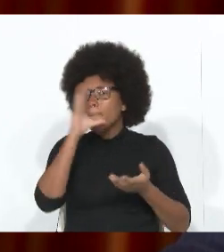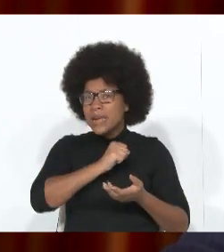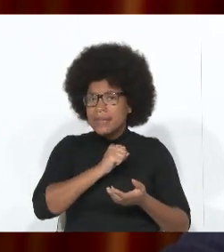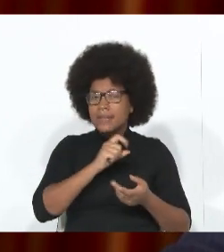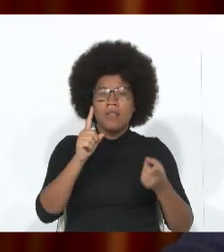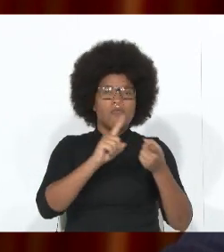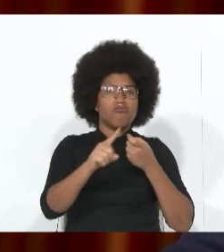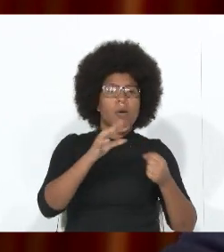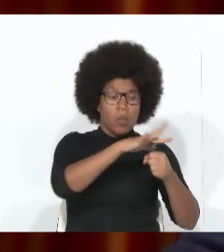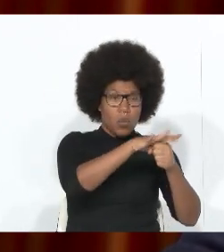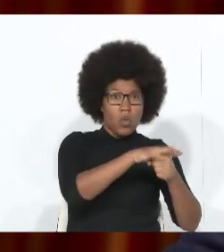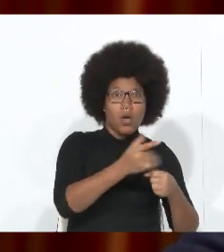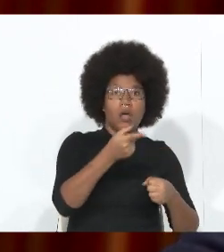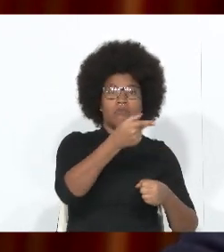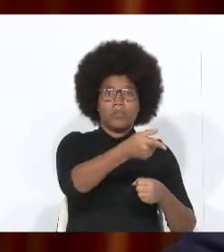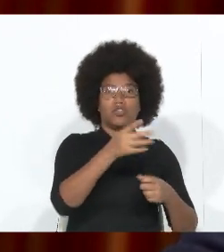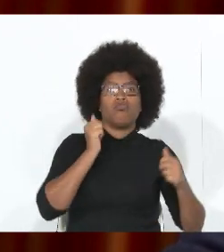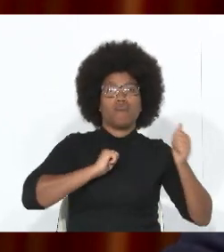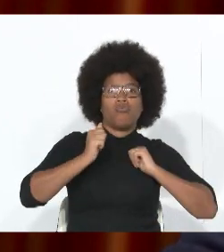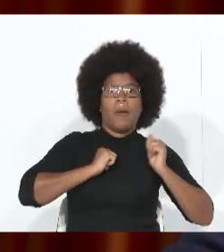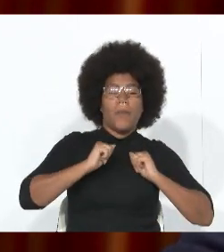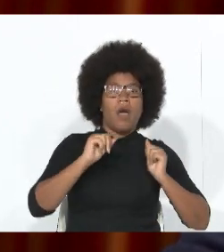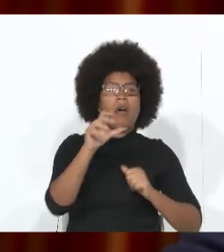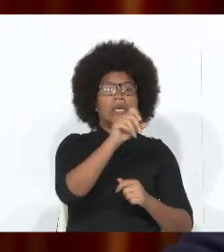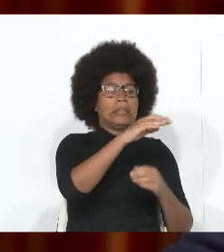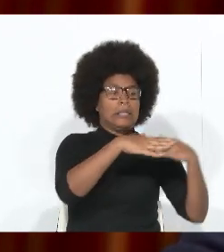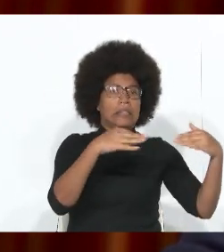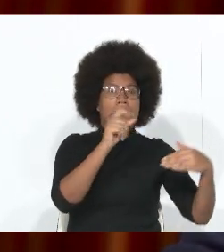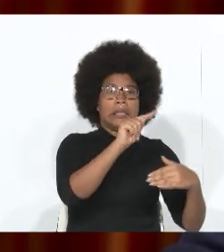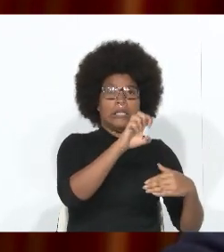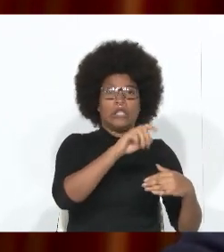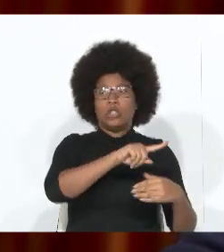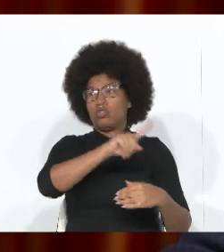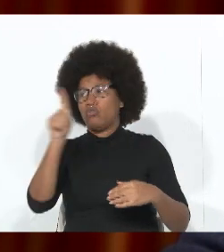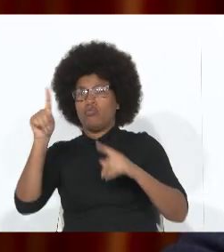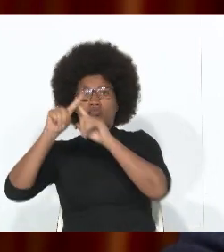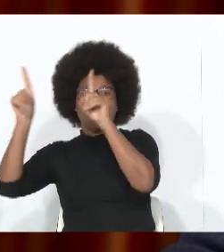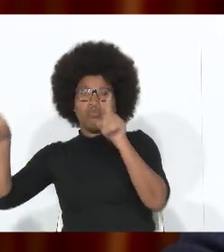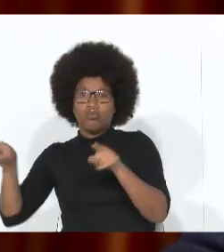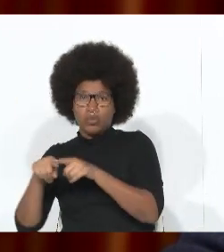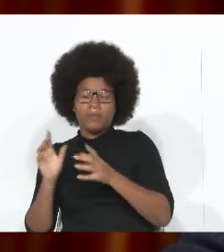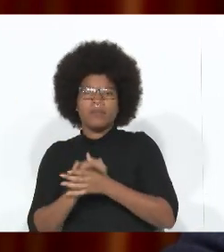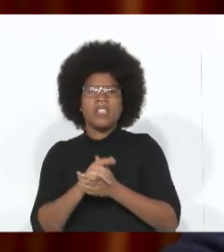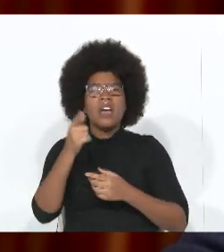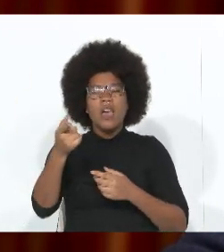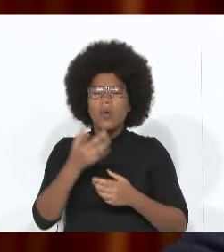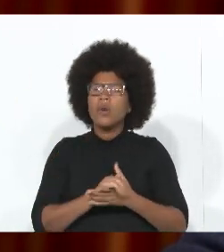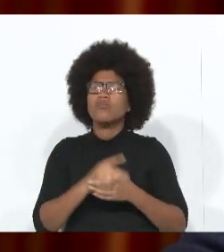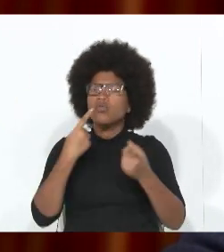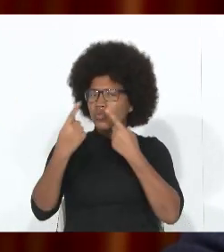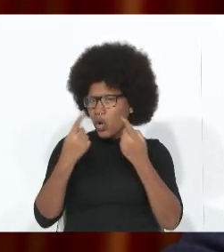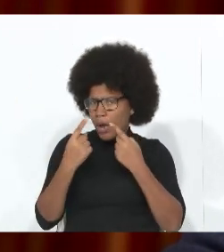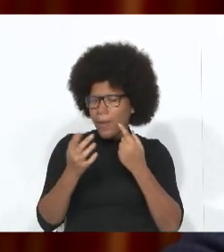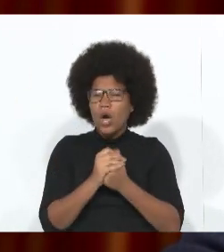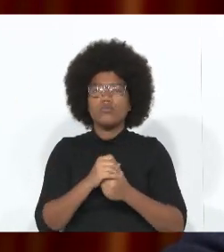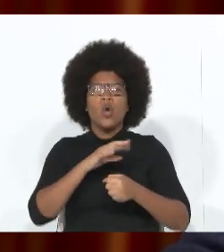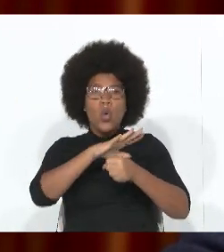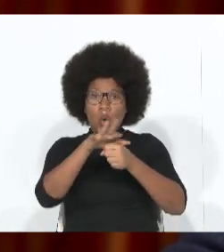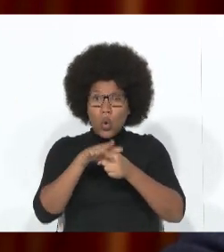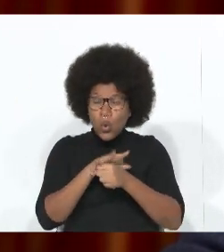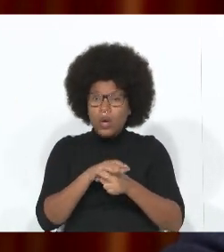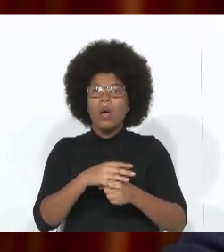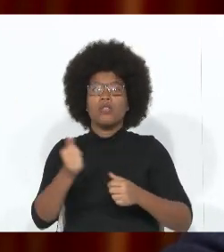the Screen. Tonight's forum will critically examine our local theatre and broadcasting